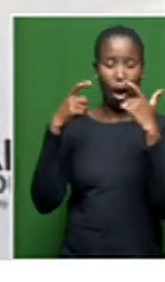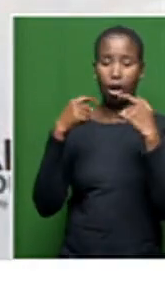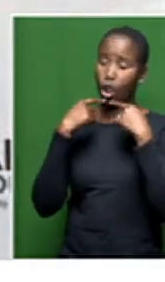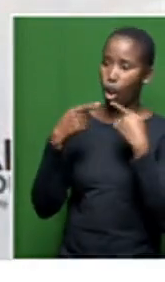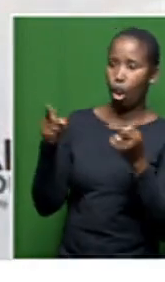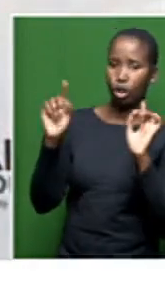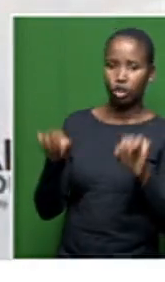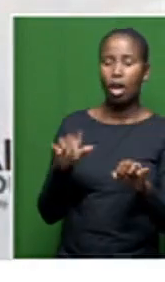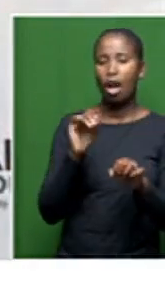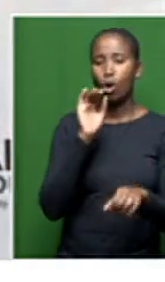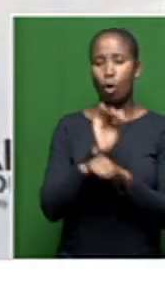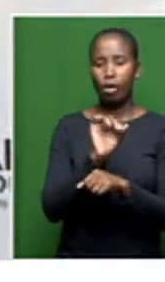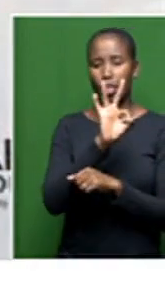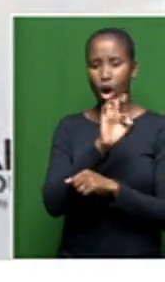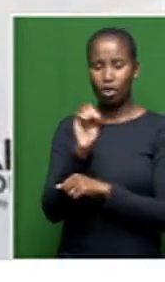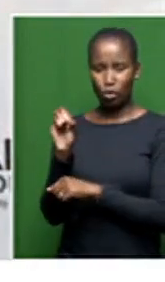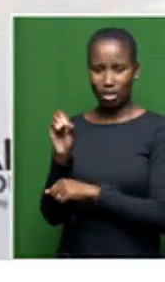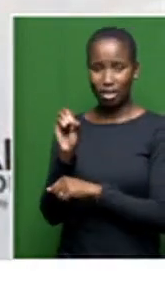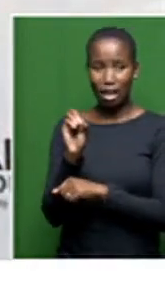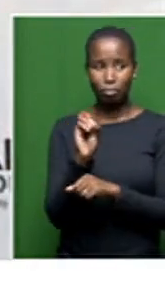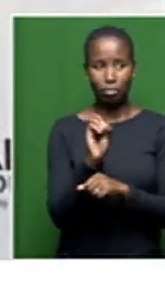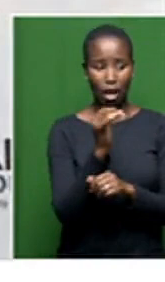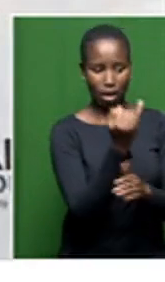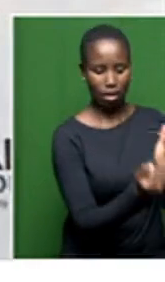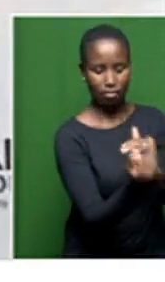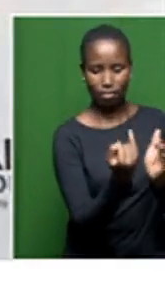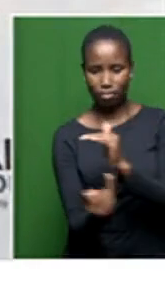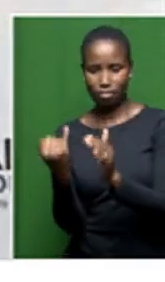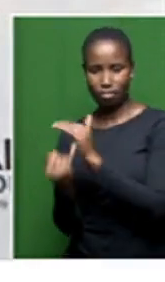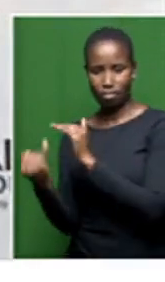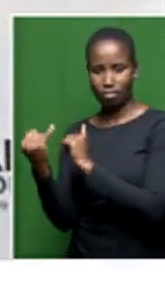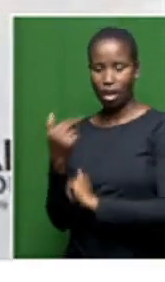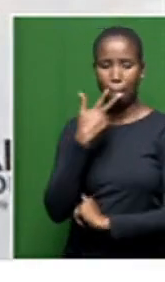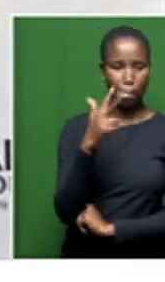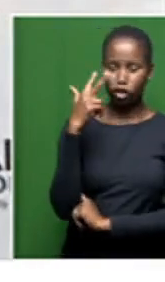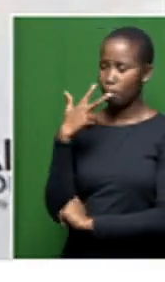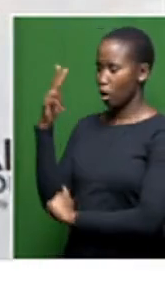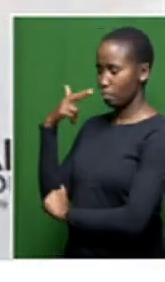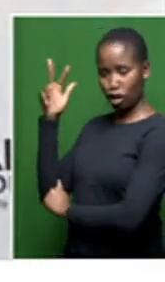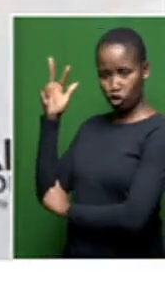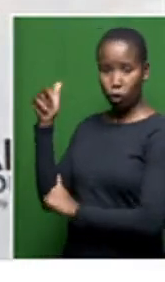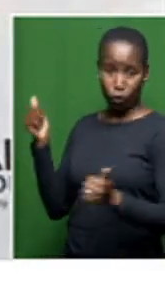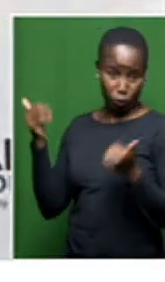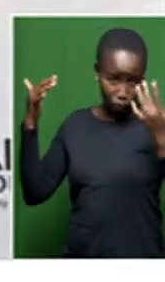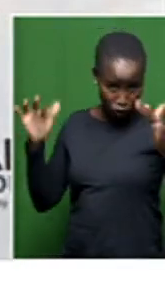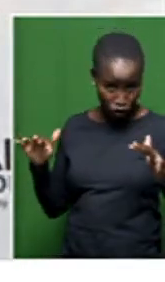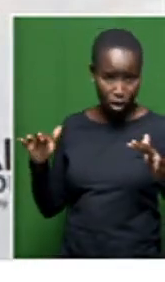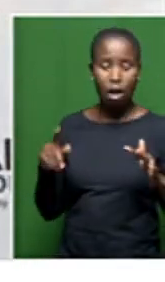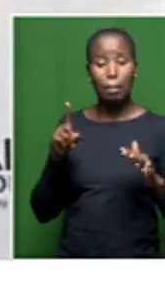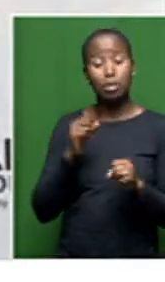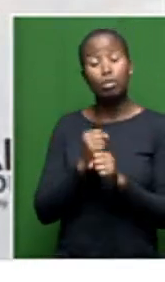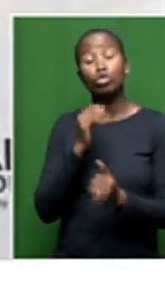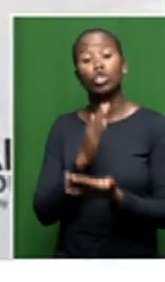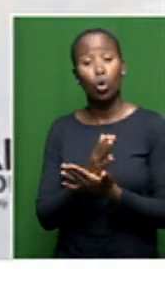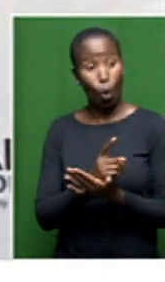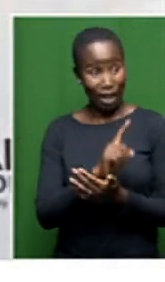over 300 individual pledges. So we can't always attend to every significant milestone, but we make sure that